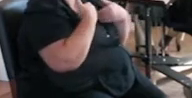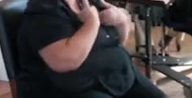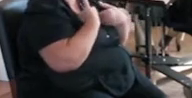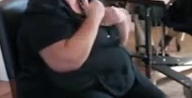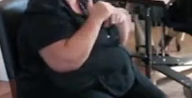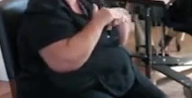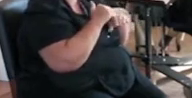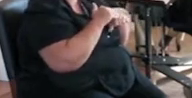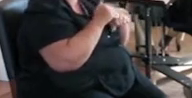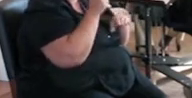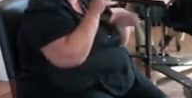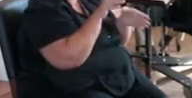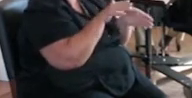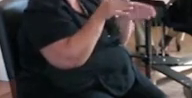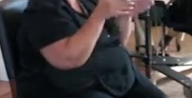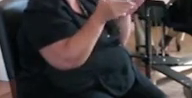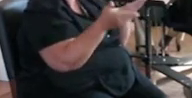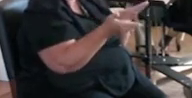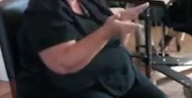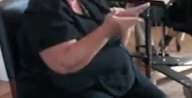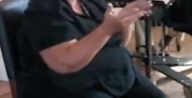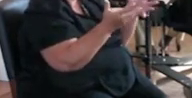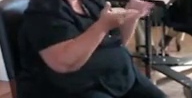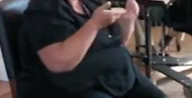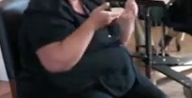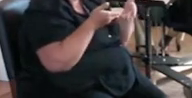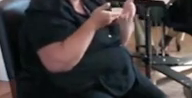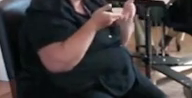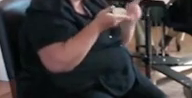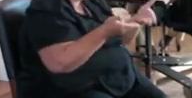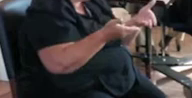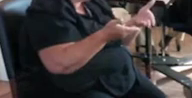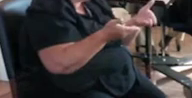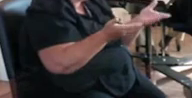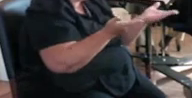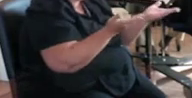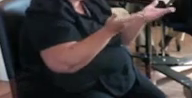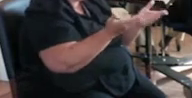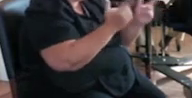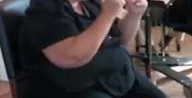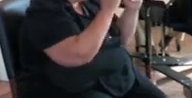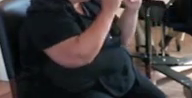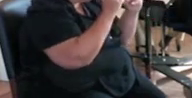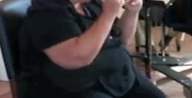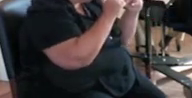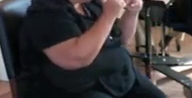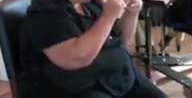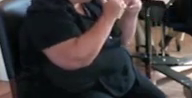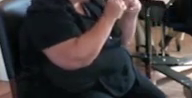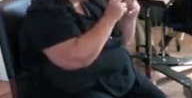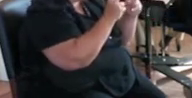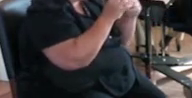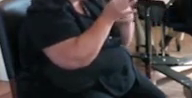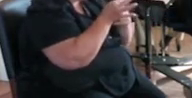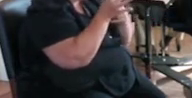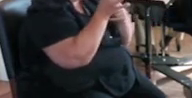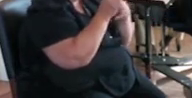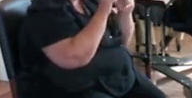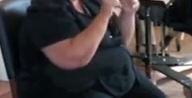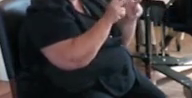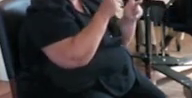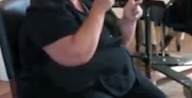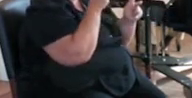And so we want to invite you to bring a little photograph of a very special person that